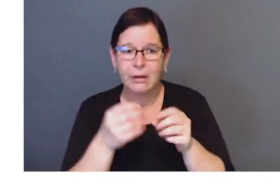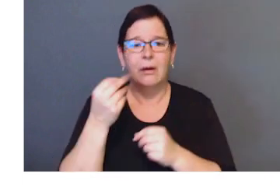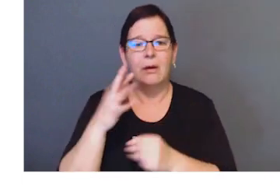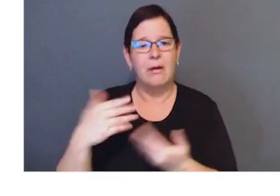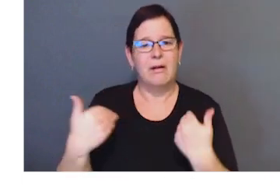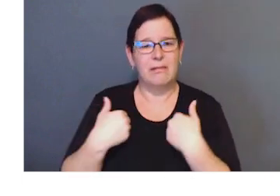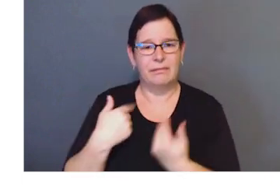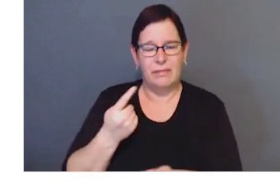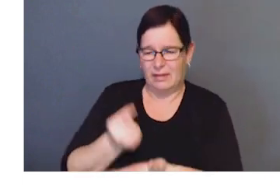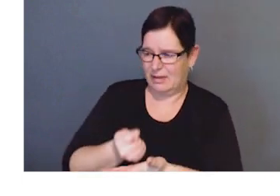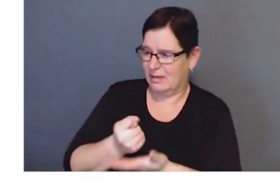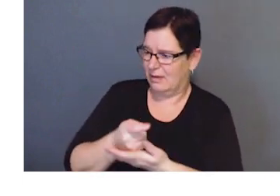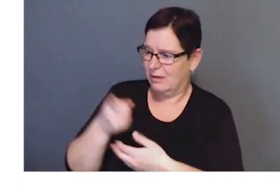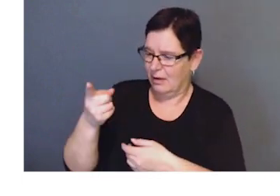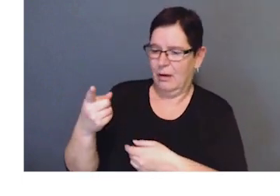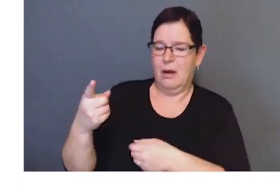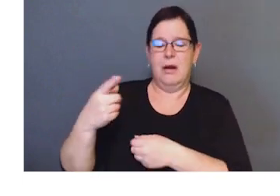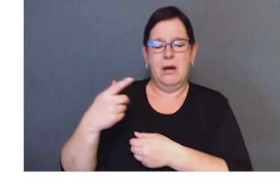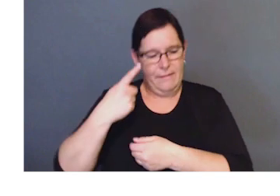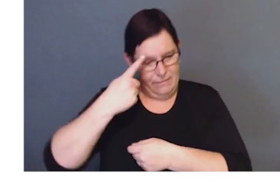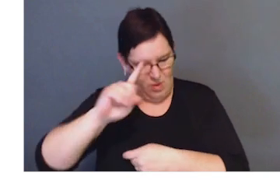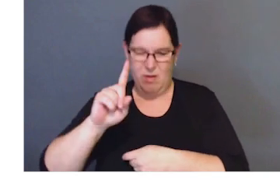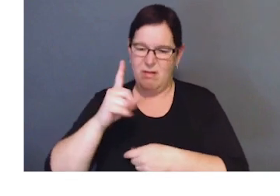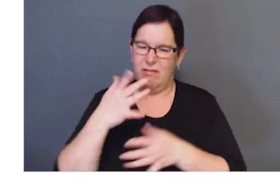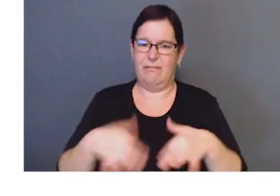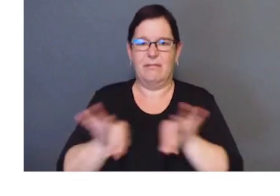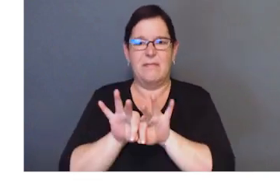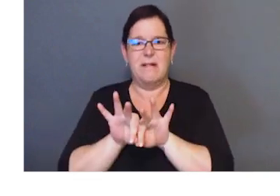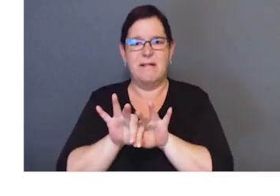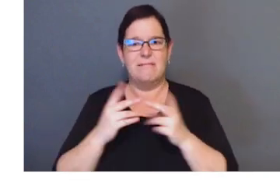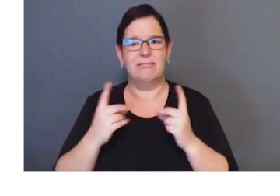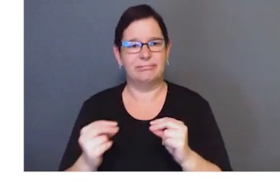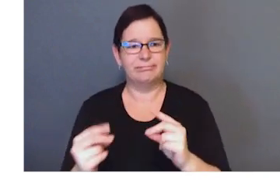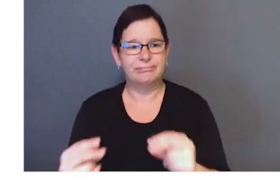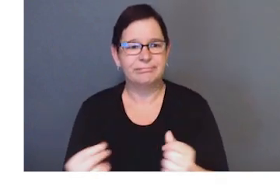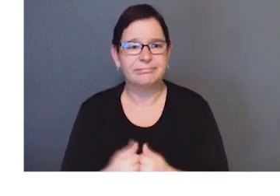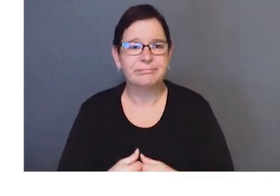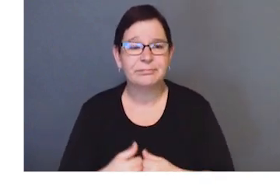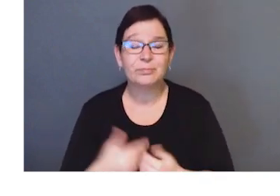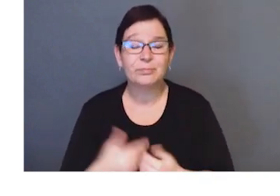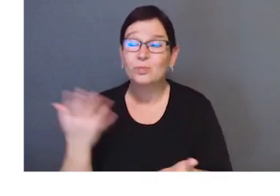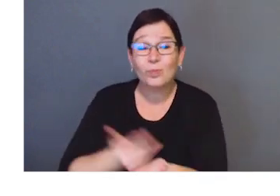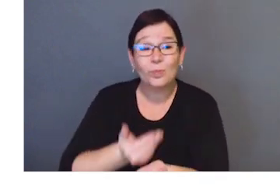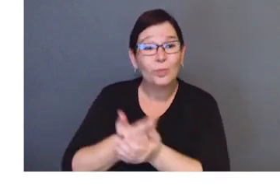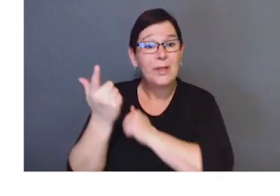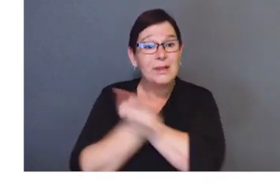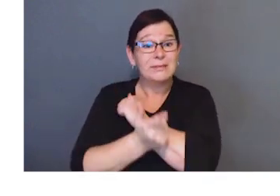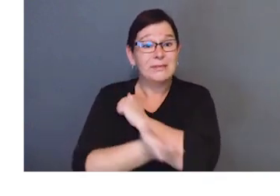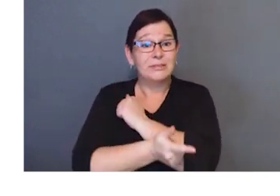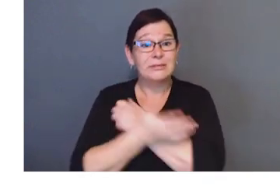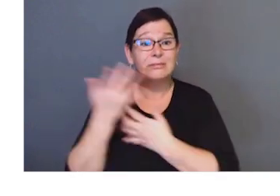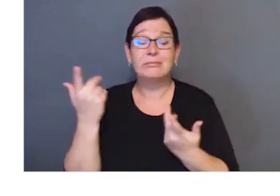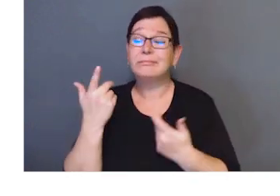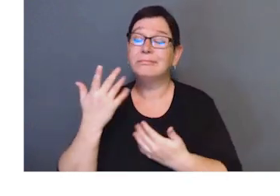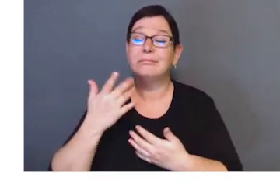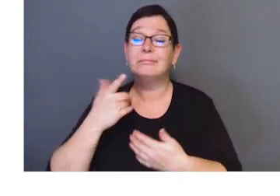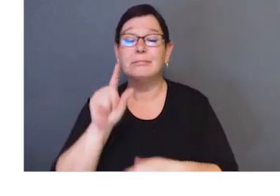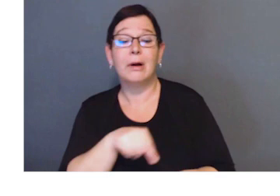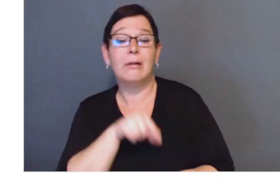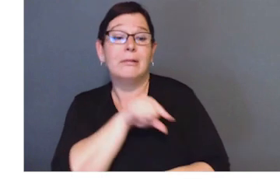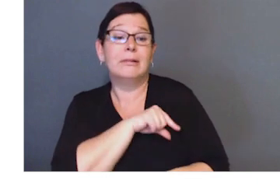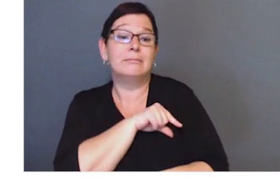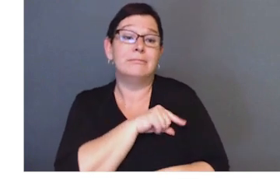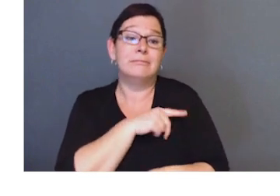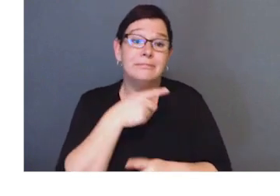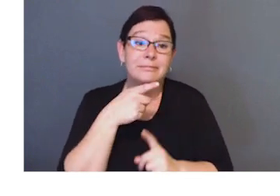As a result of new legislation, eligibility criteria for mental functions and life-sustaining therapy was updated